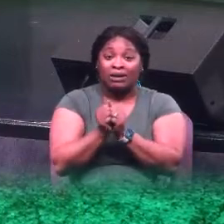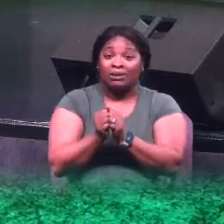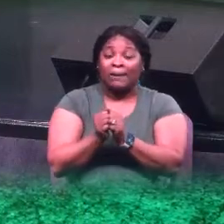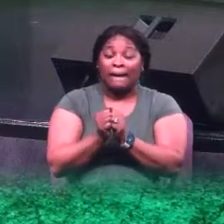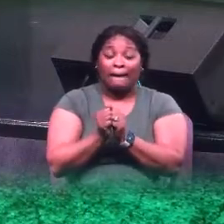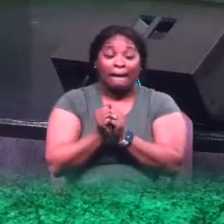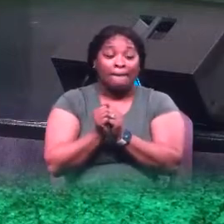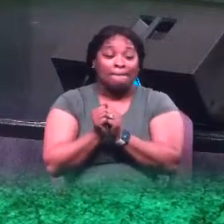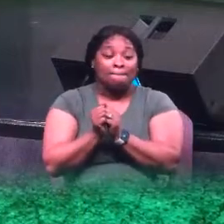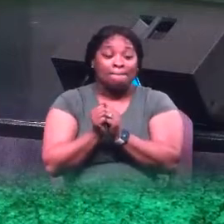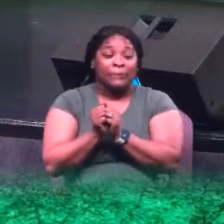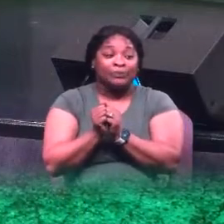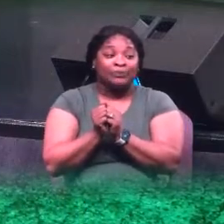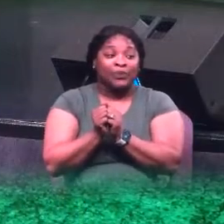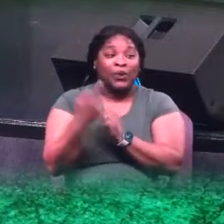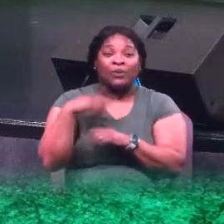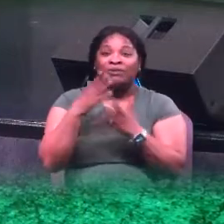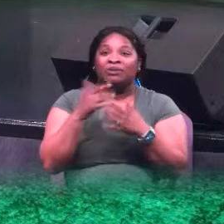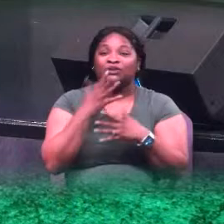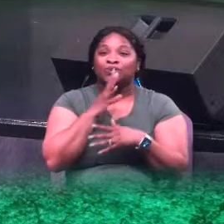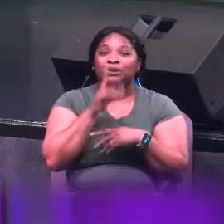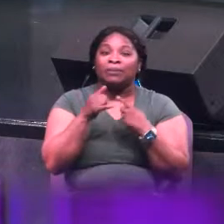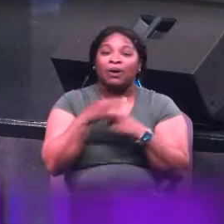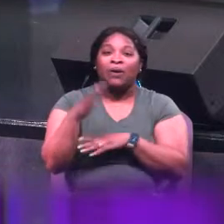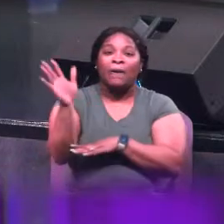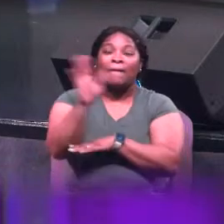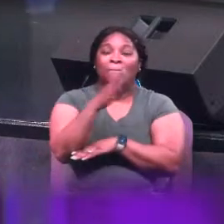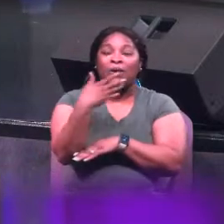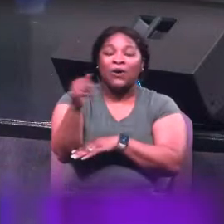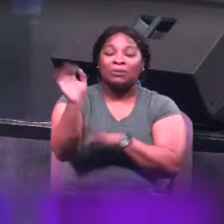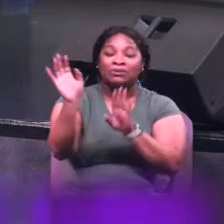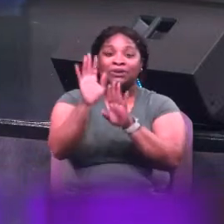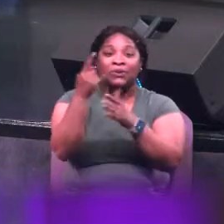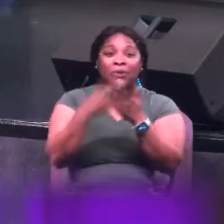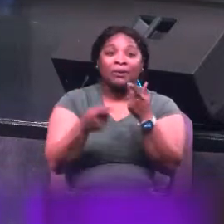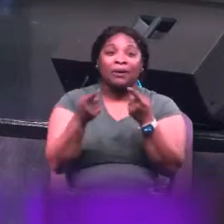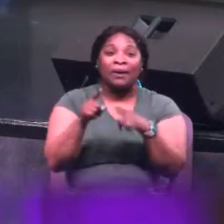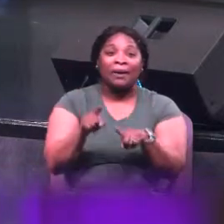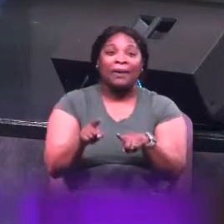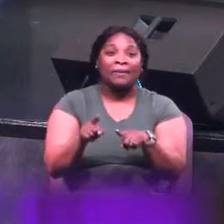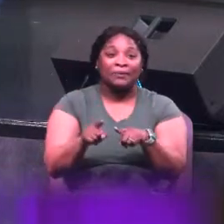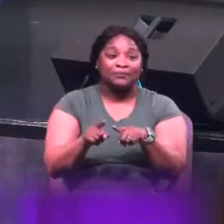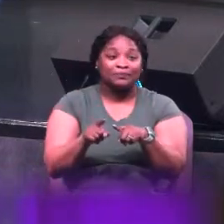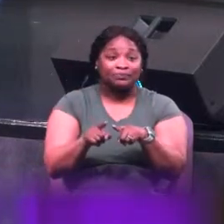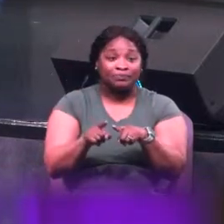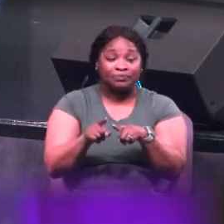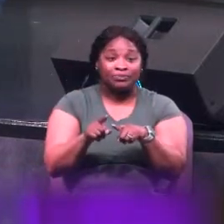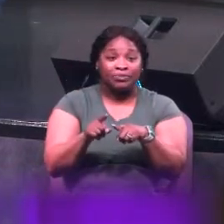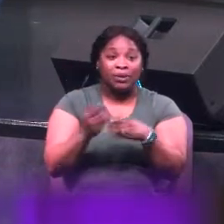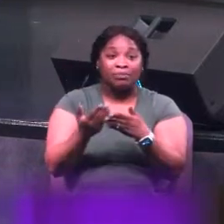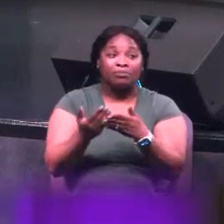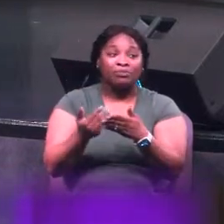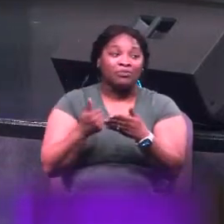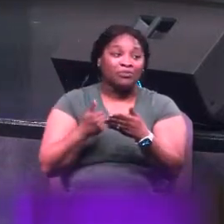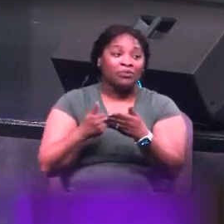cooperation. And y'all, we've already talked about what happened on Palm Sunday, but y'all, we got to talk about what precipitated Palm Sunday.